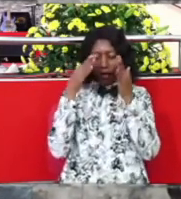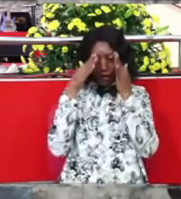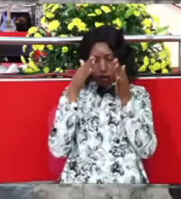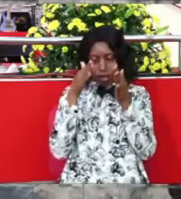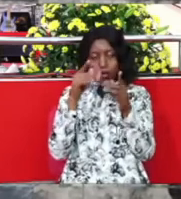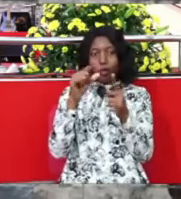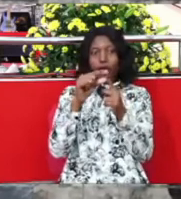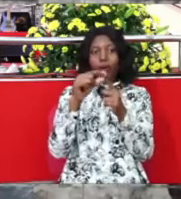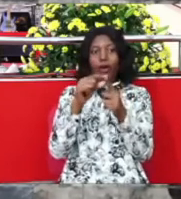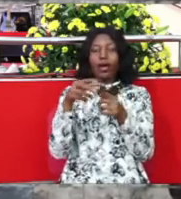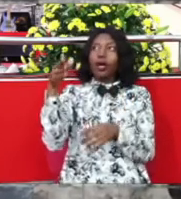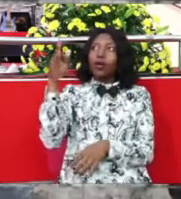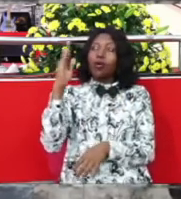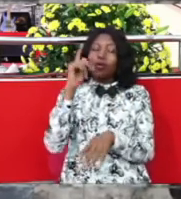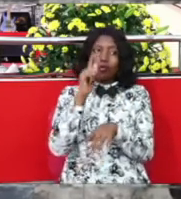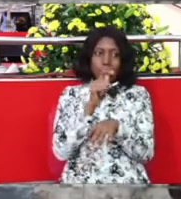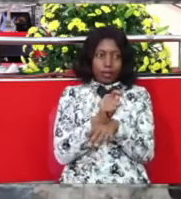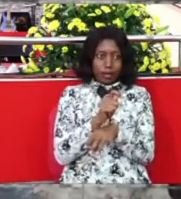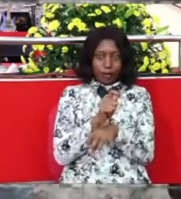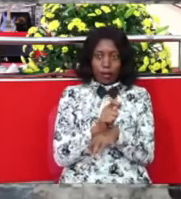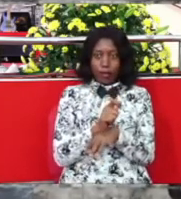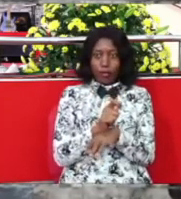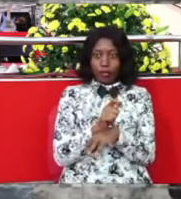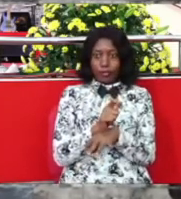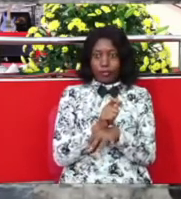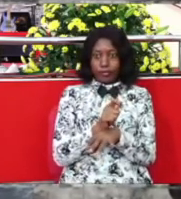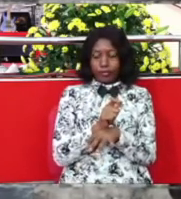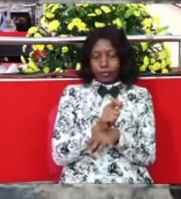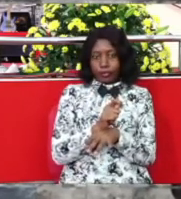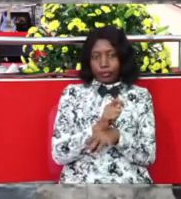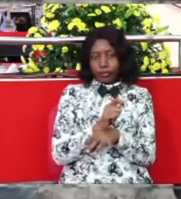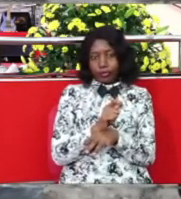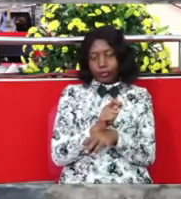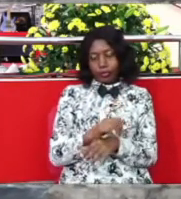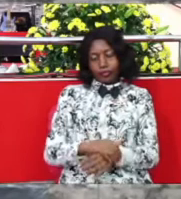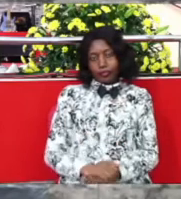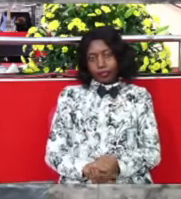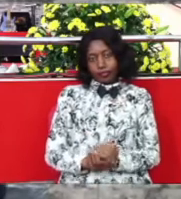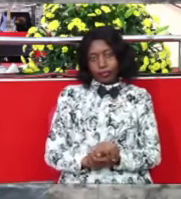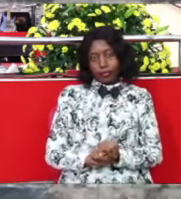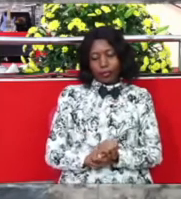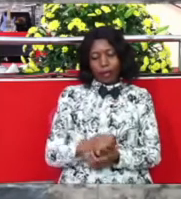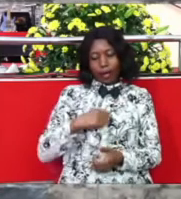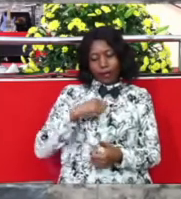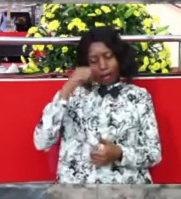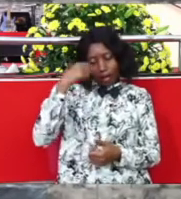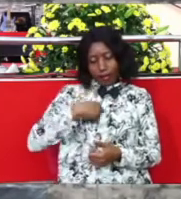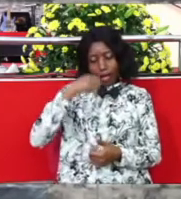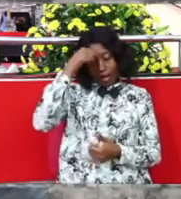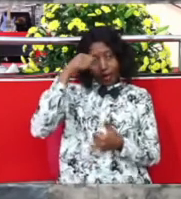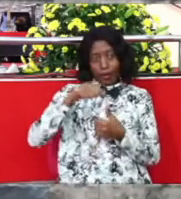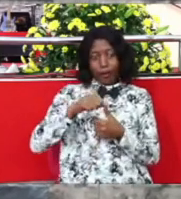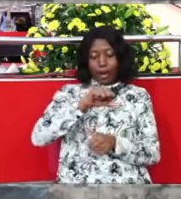temple, ninapoangalia mahali pa Mungu kupumzika alafu naangalia hekalu ya Mungu, I'm reminded of the scripture that we've just